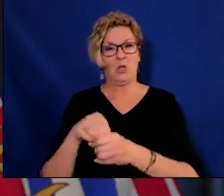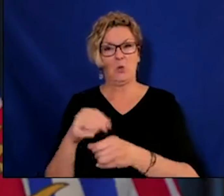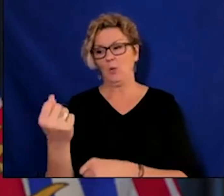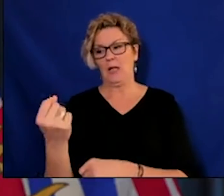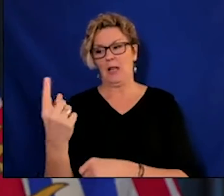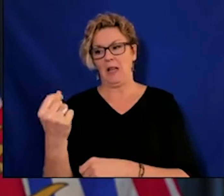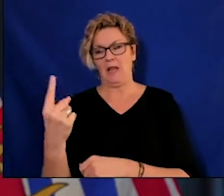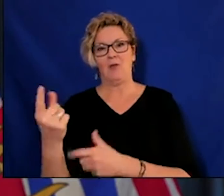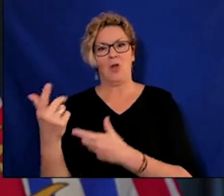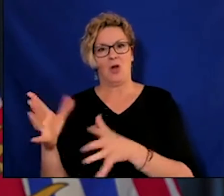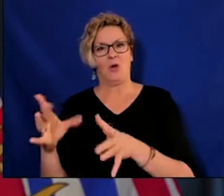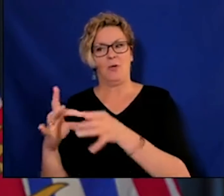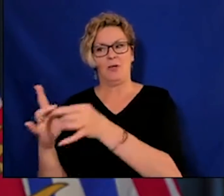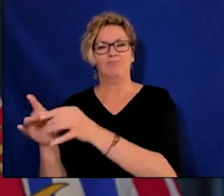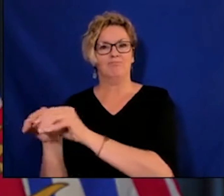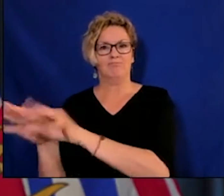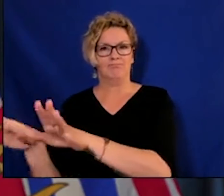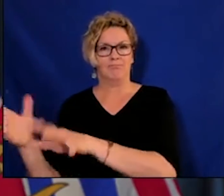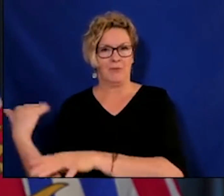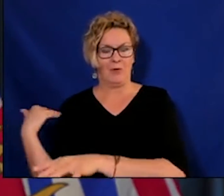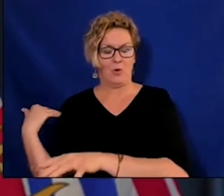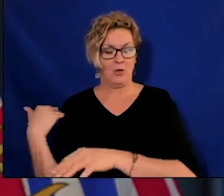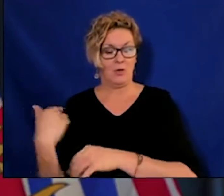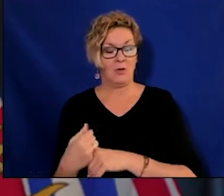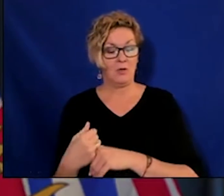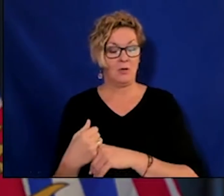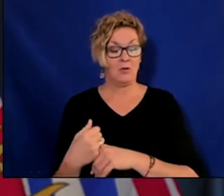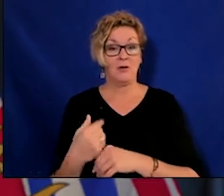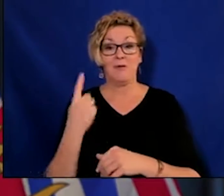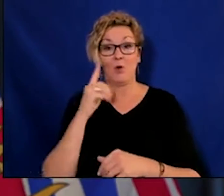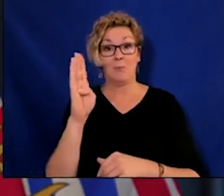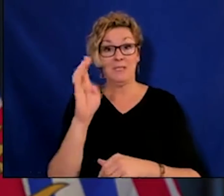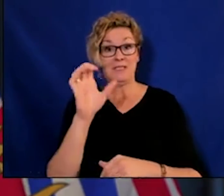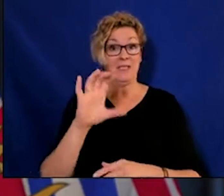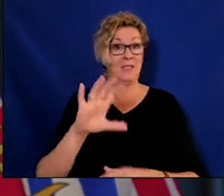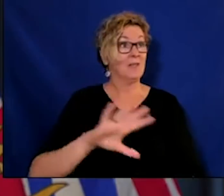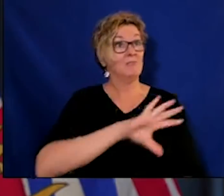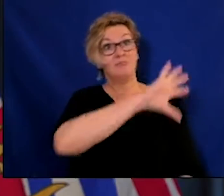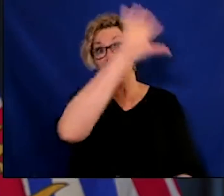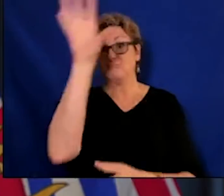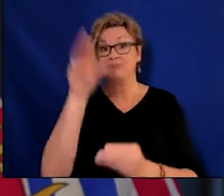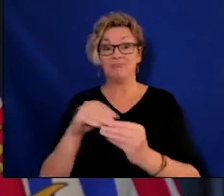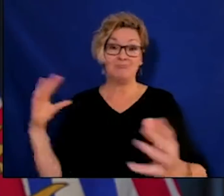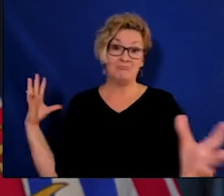linked. That brings our total number of people with COVID-19 in British Columbia to